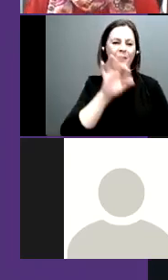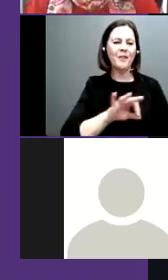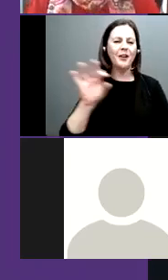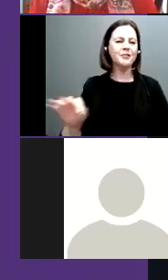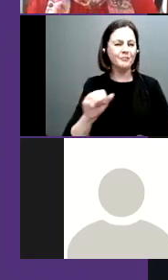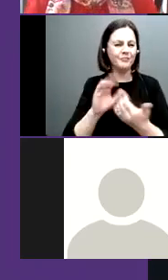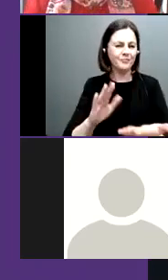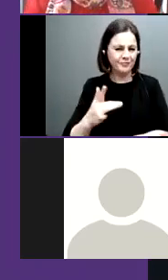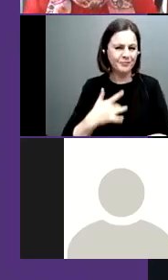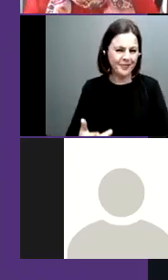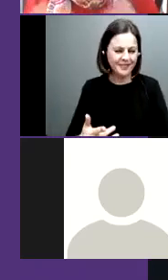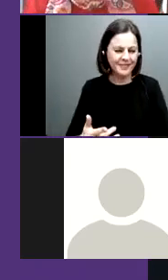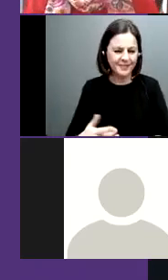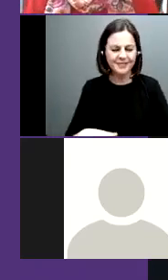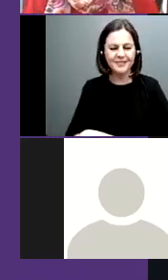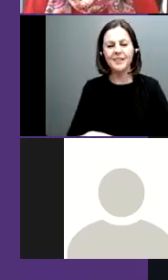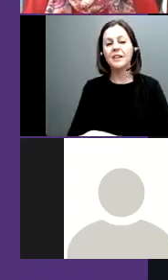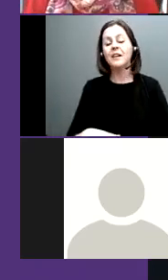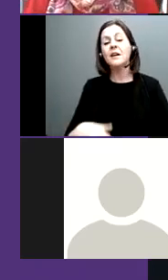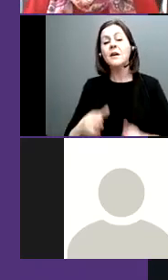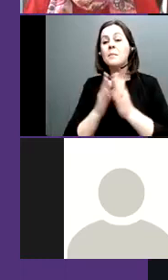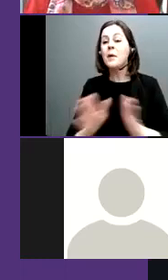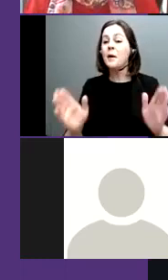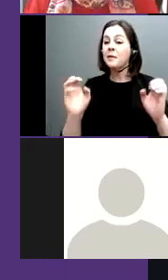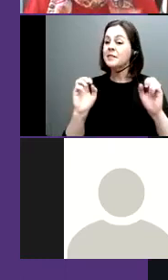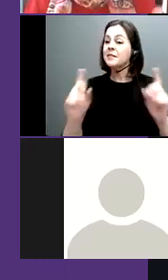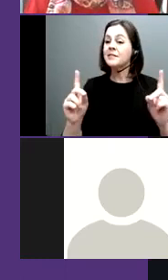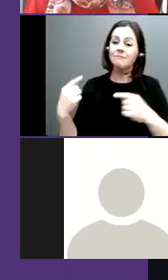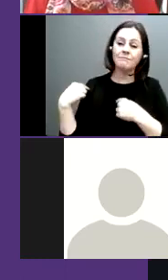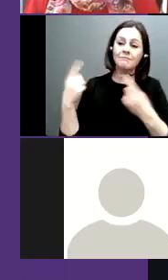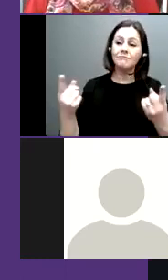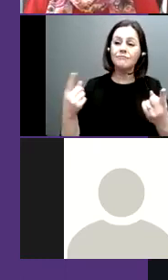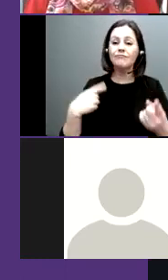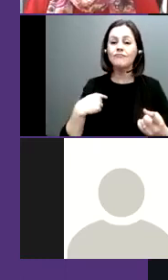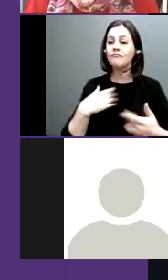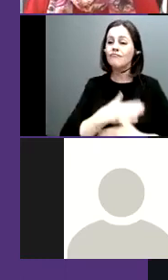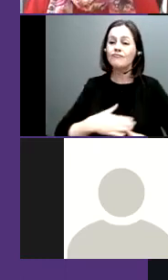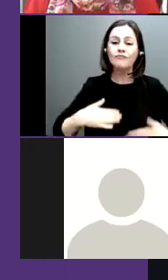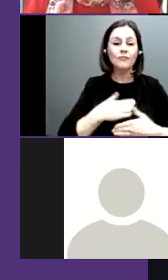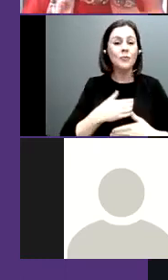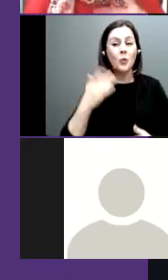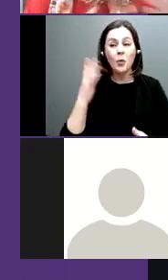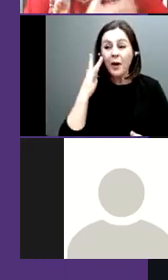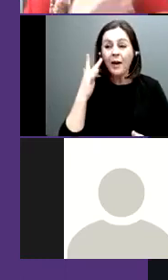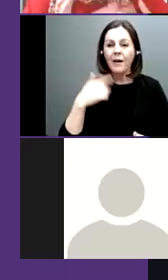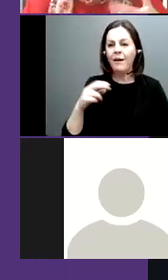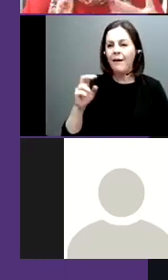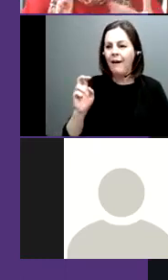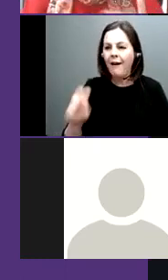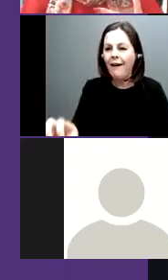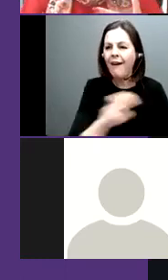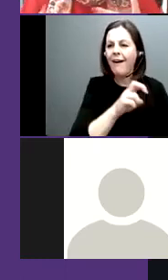that I always enjoyed in doing public education was being able to go to different places and walk